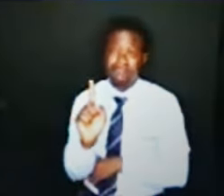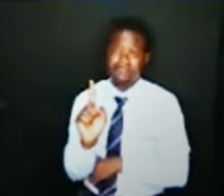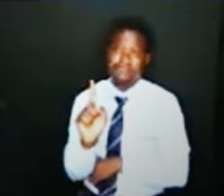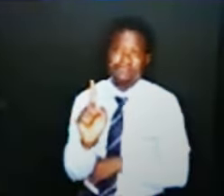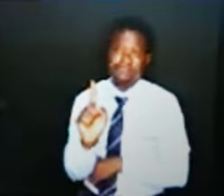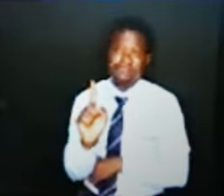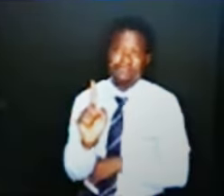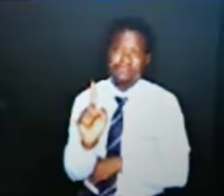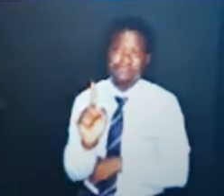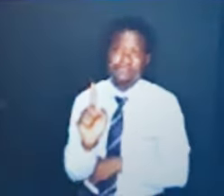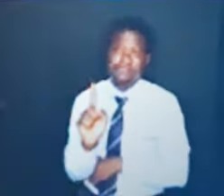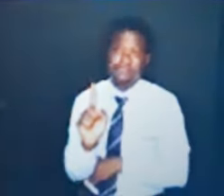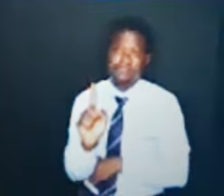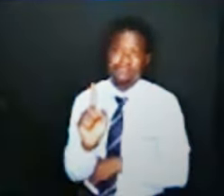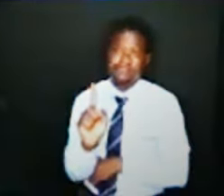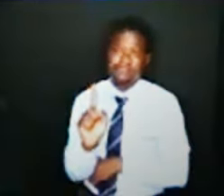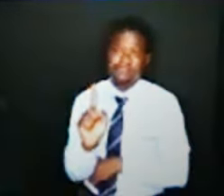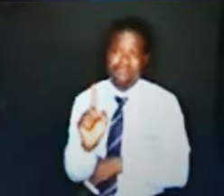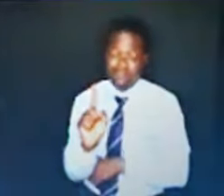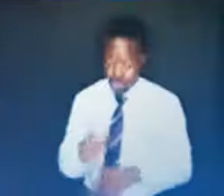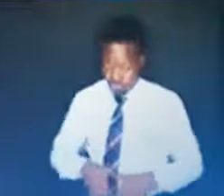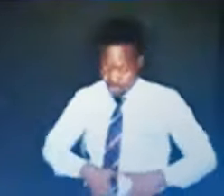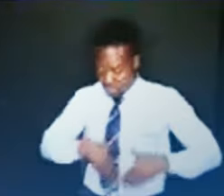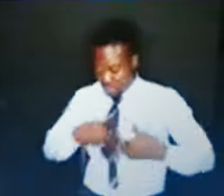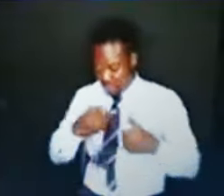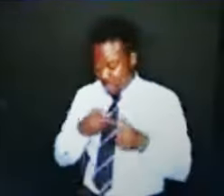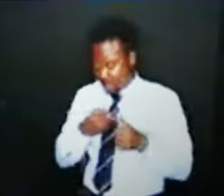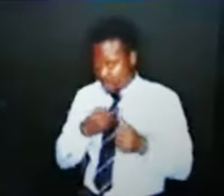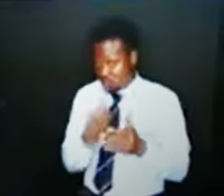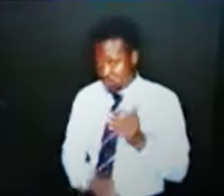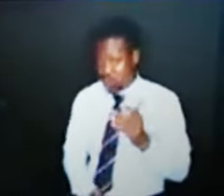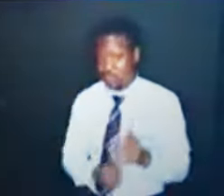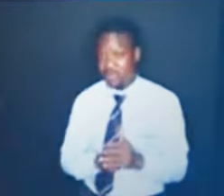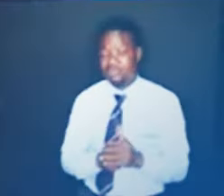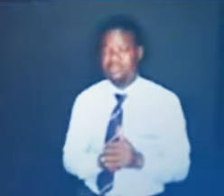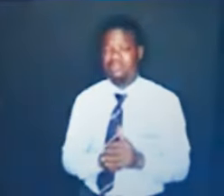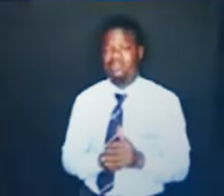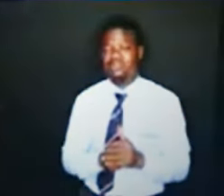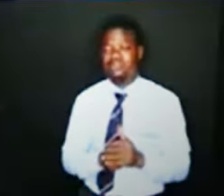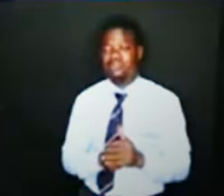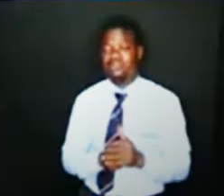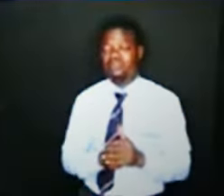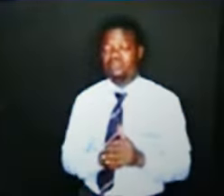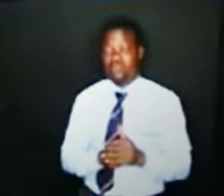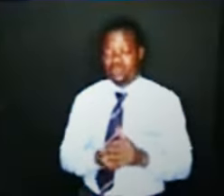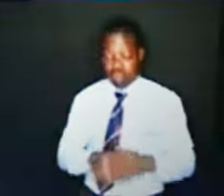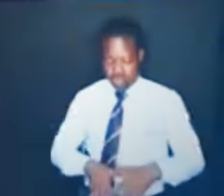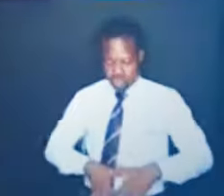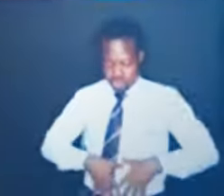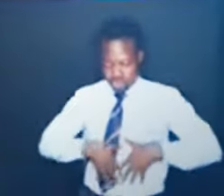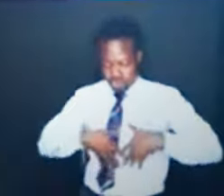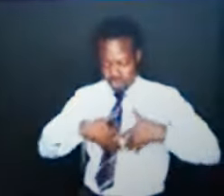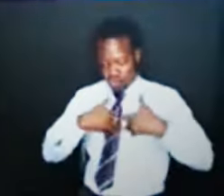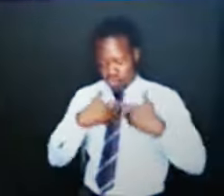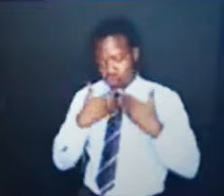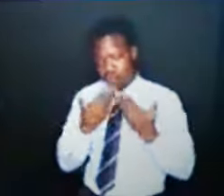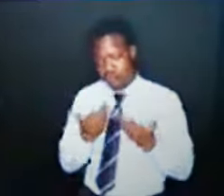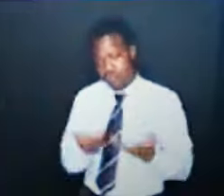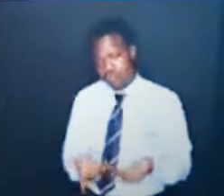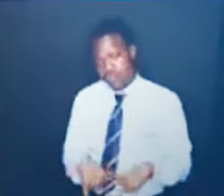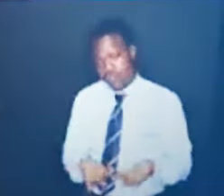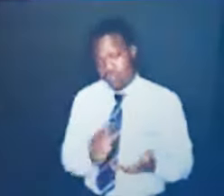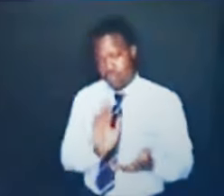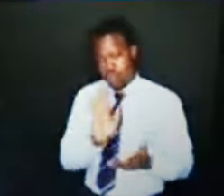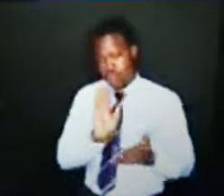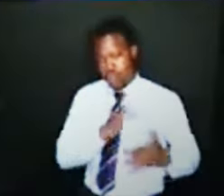se ye behwe ye pa mu aka no didi kan no yes you confess or admit before God the true state of